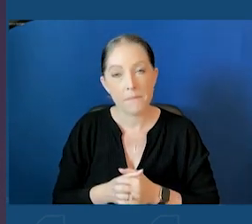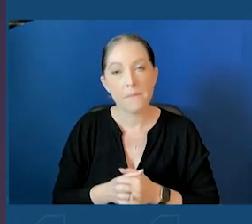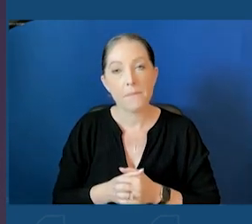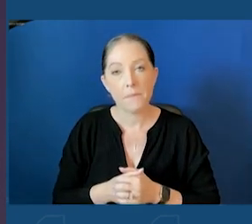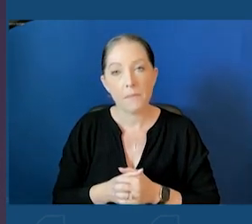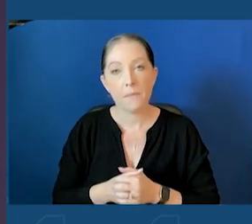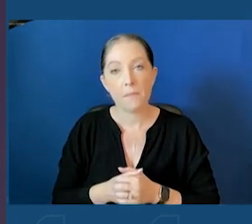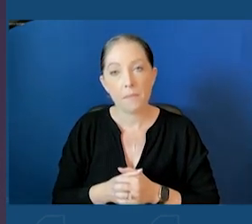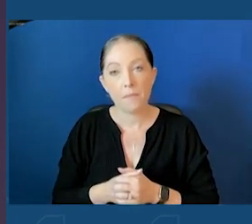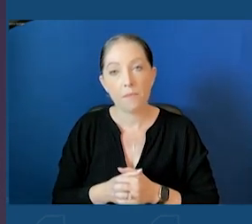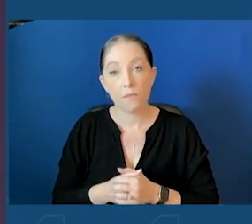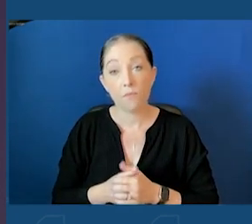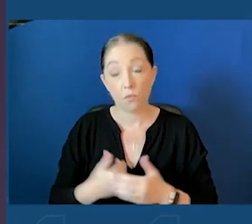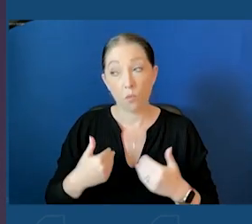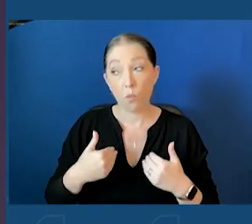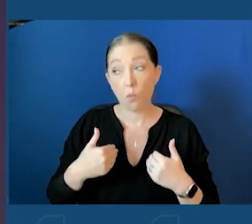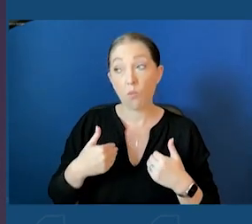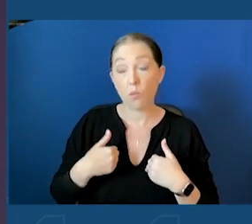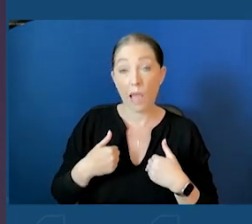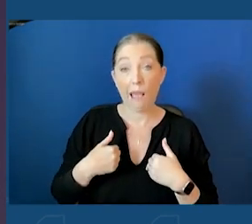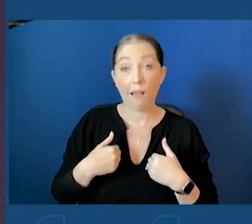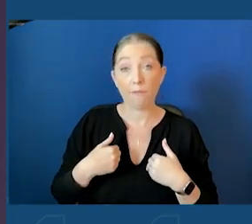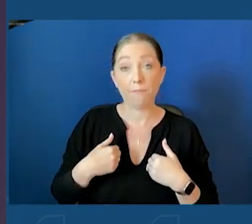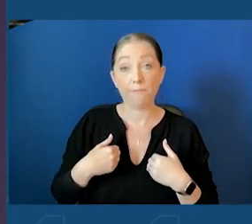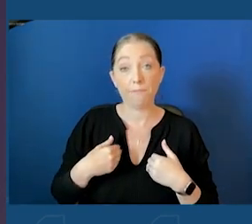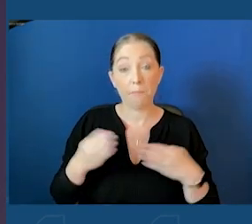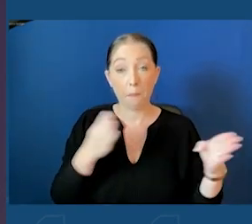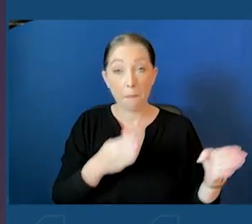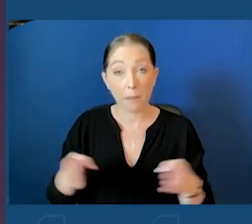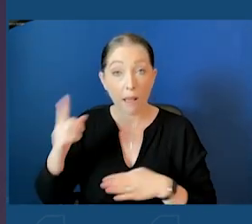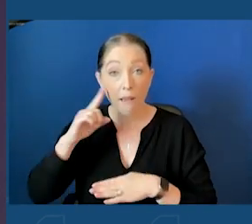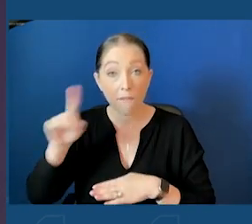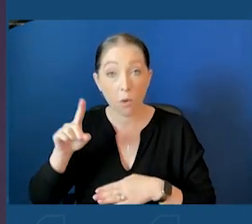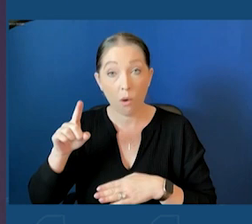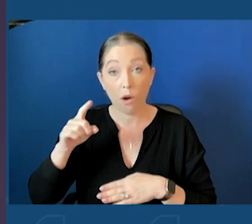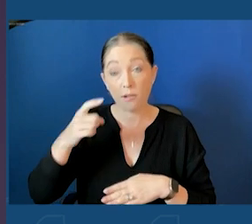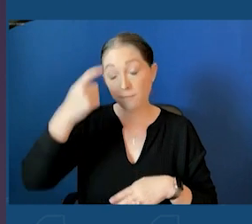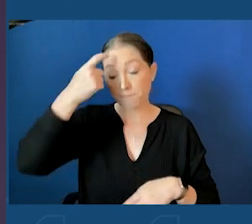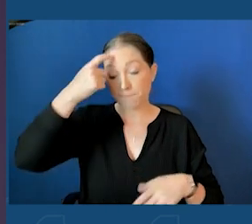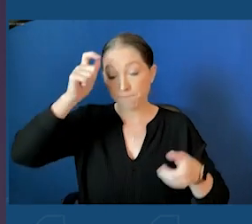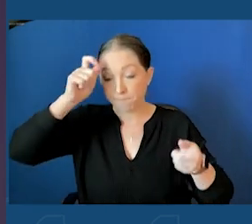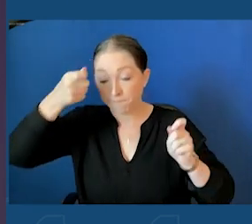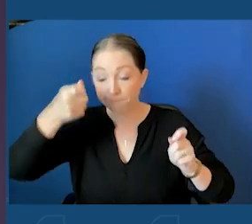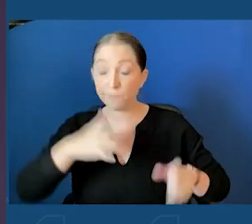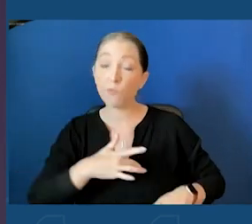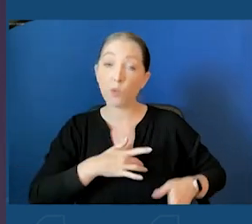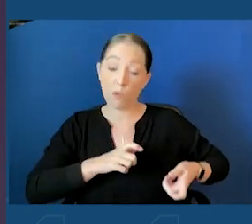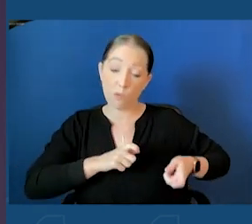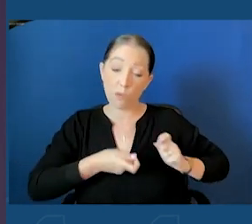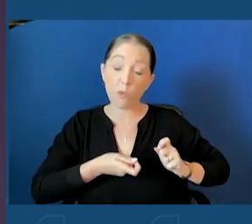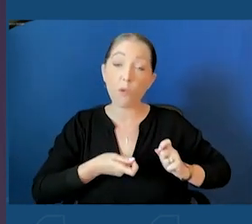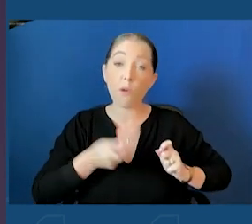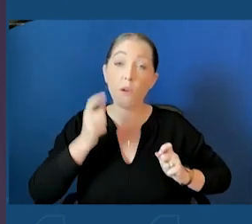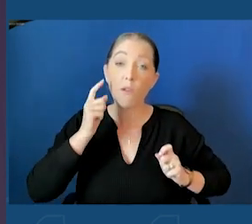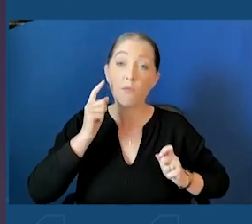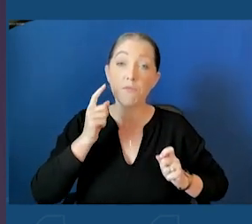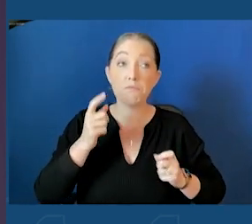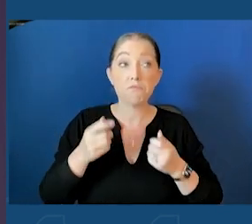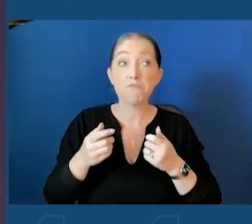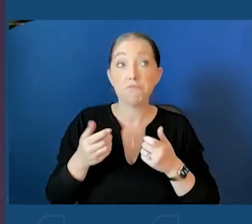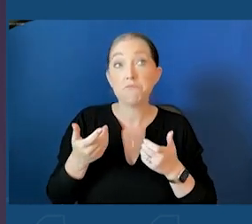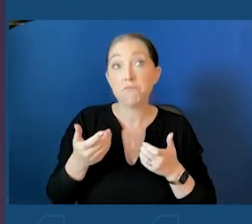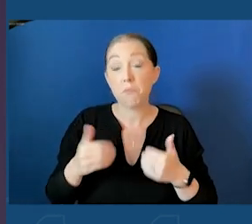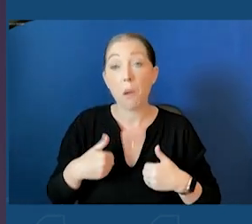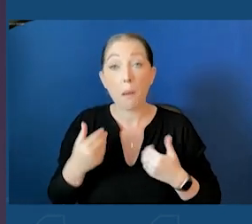a path to change the hearts and minds of people even at a young age. That's what education's all